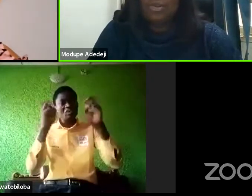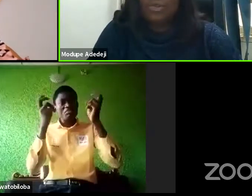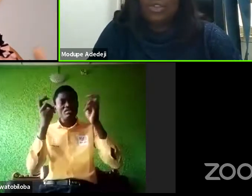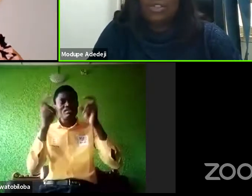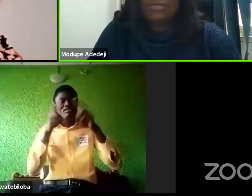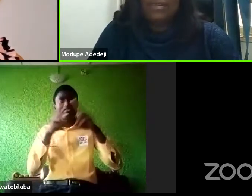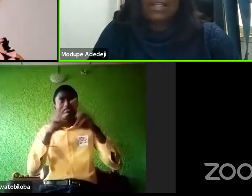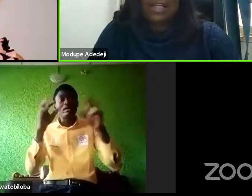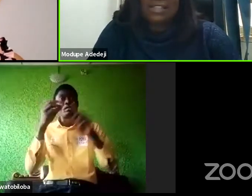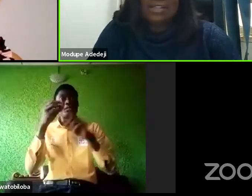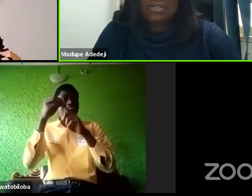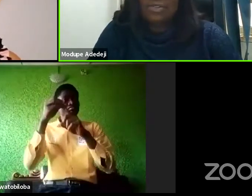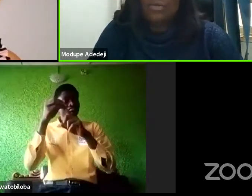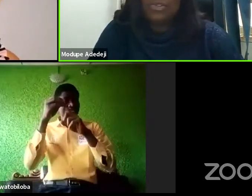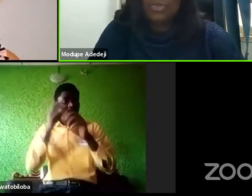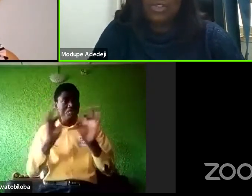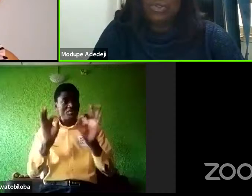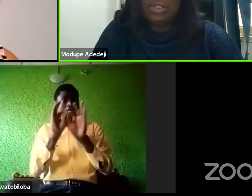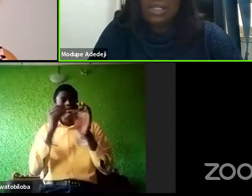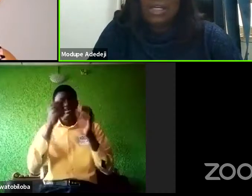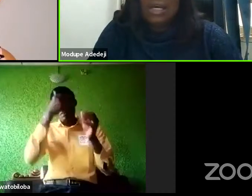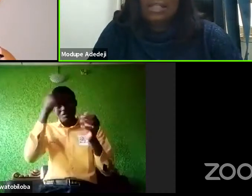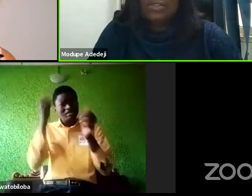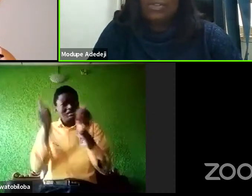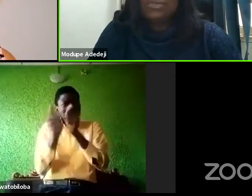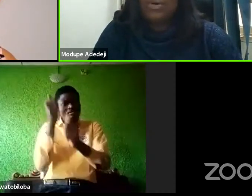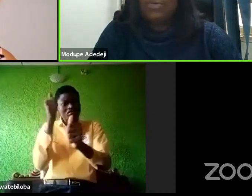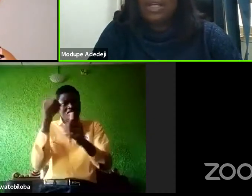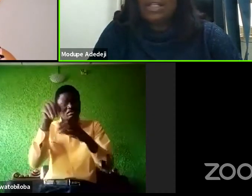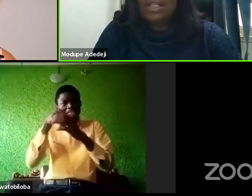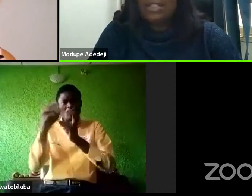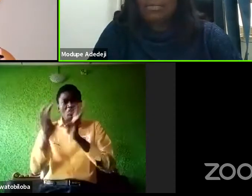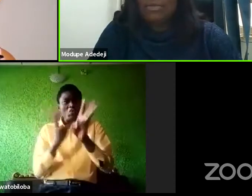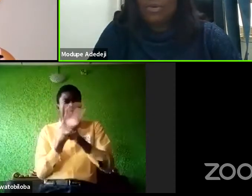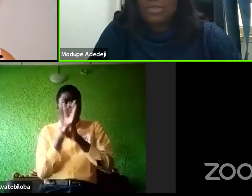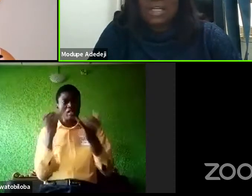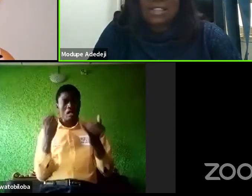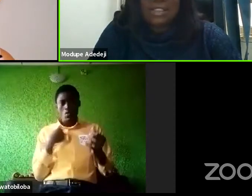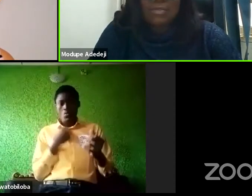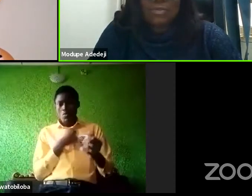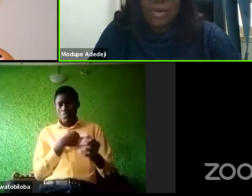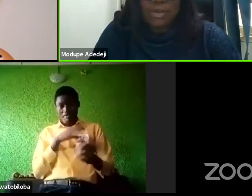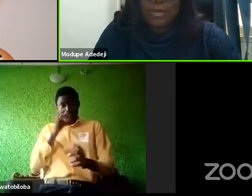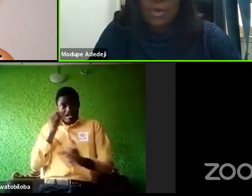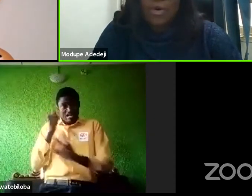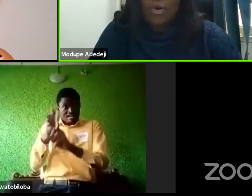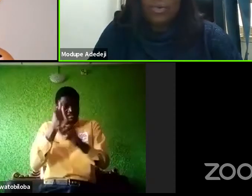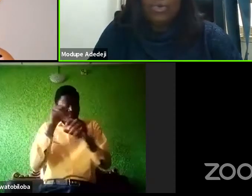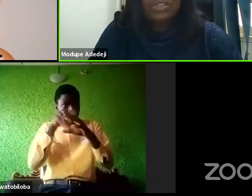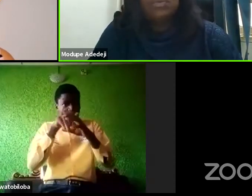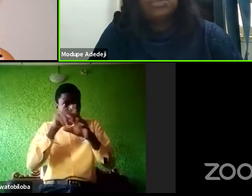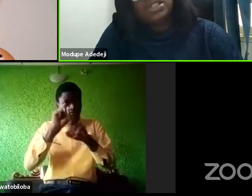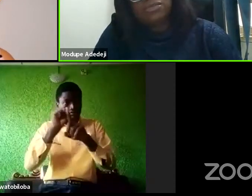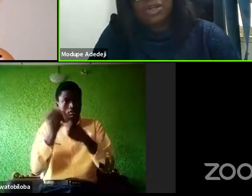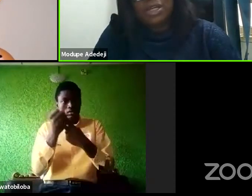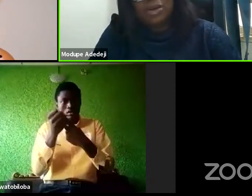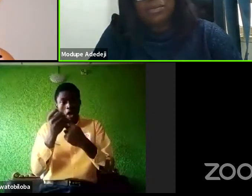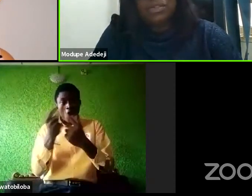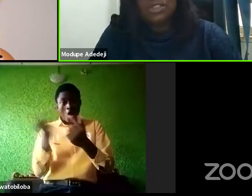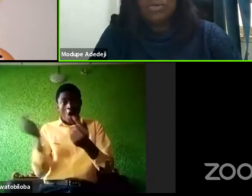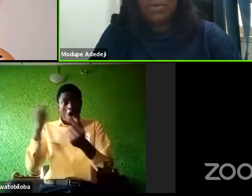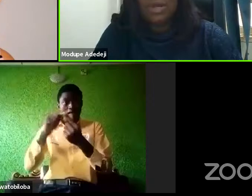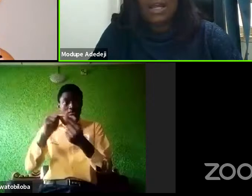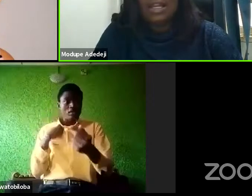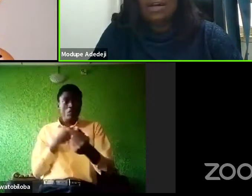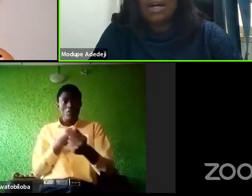part of the world, we just find ourselves in some situation, and it's until when we get there before we start seeking for help, or we don't even seek for